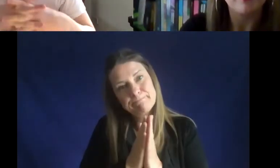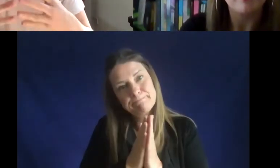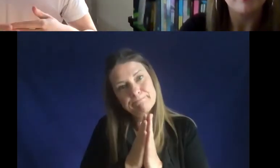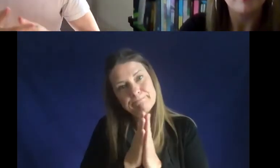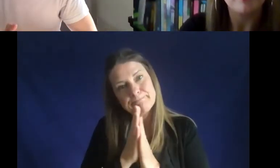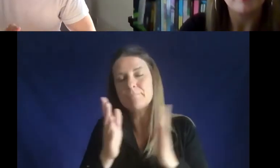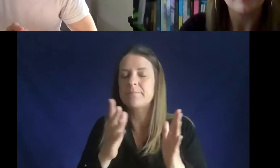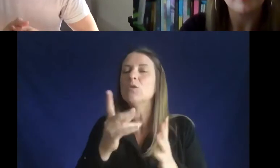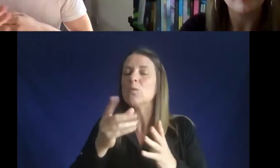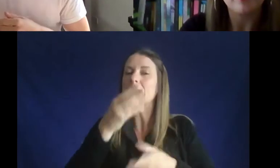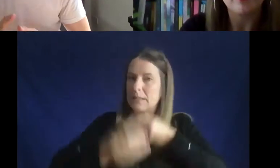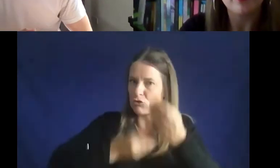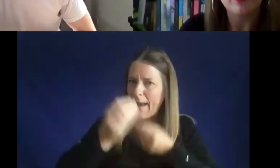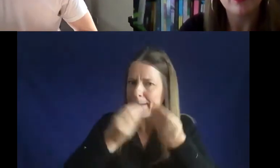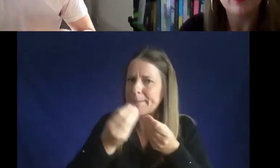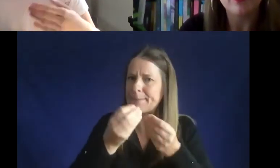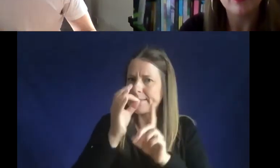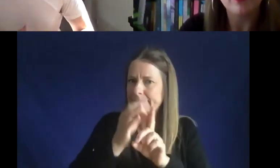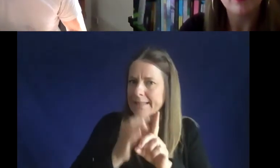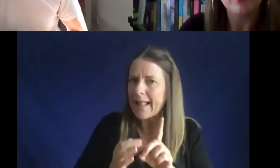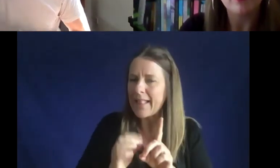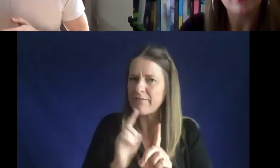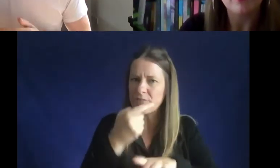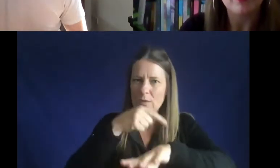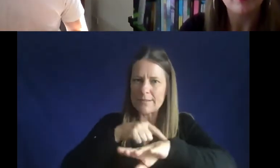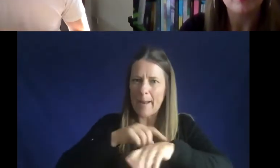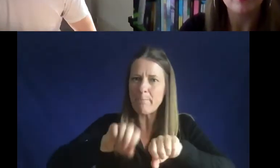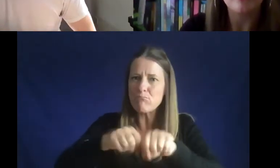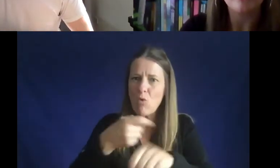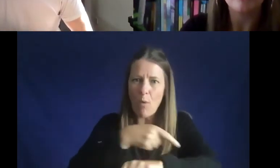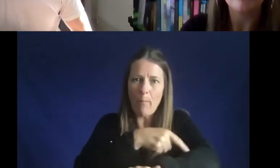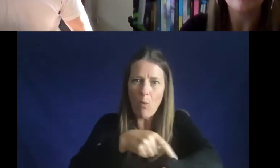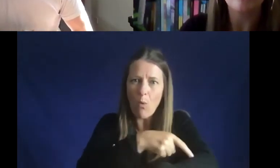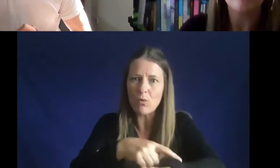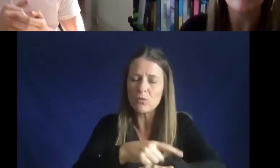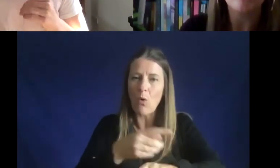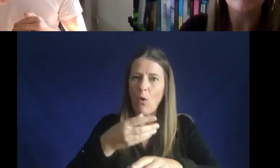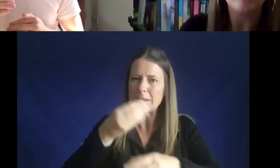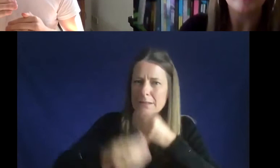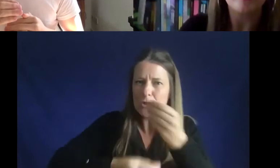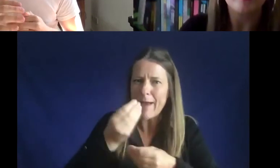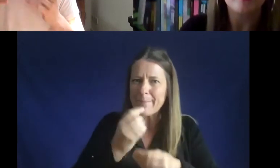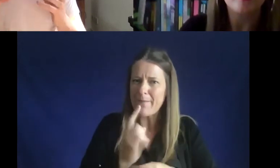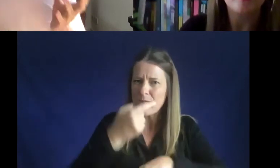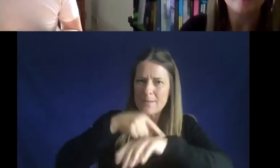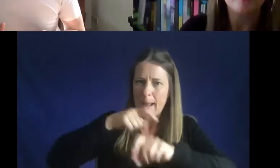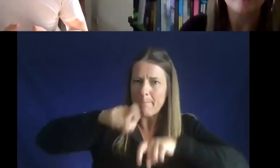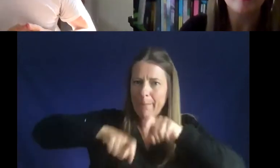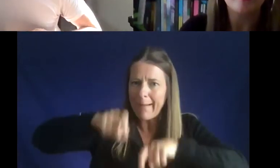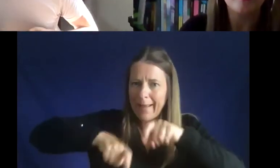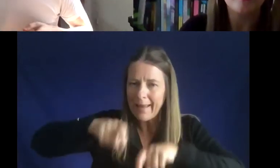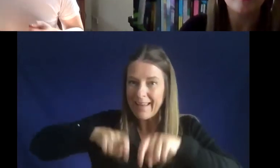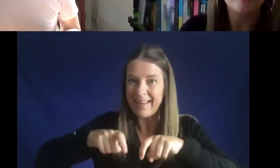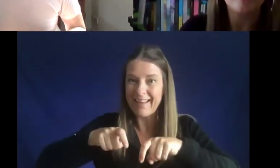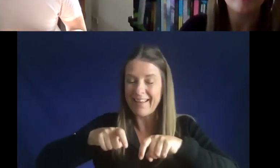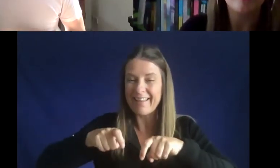like describe in detail the first time you broke a bone, describe in detail the first time you rode a bike. And so the last section really is bringing